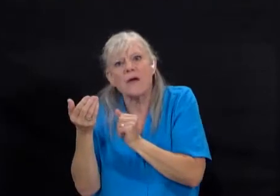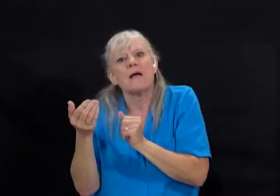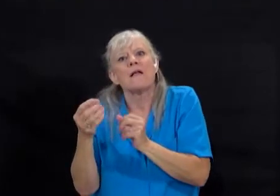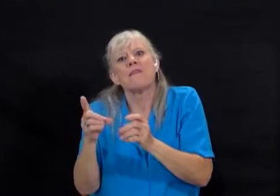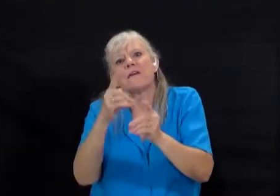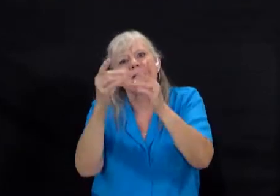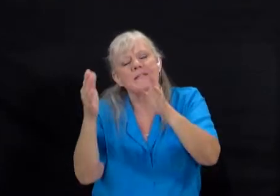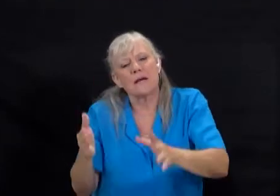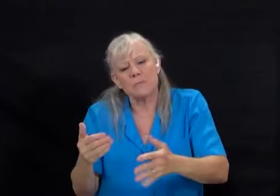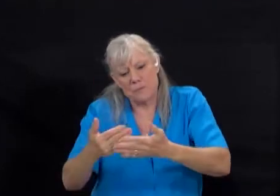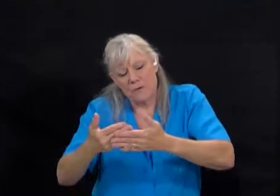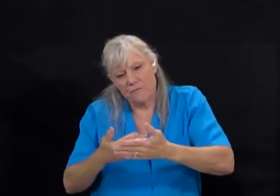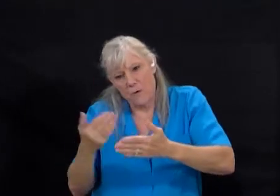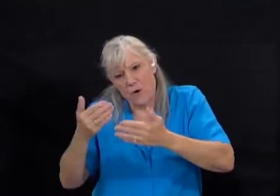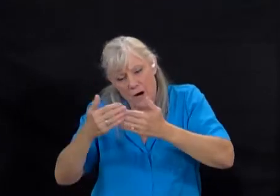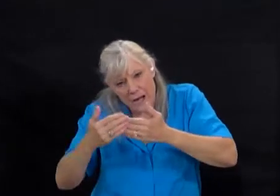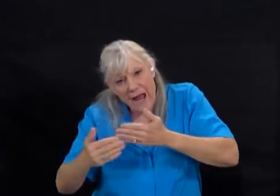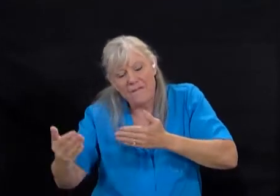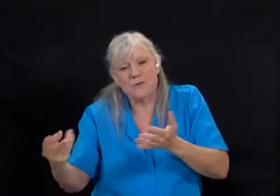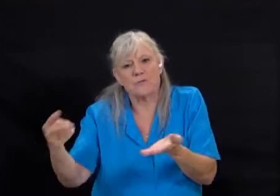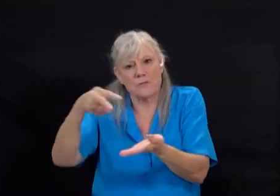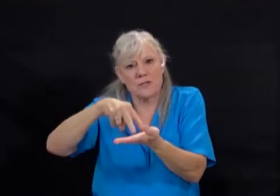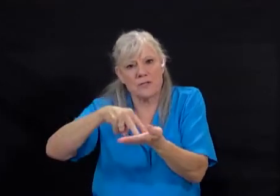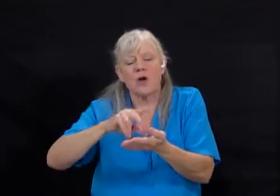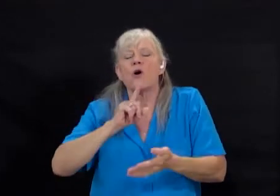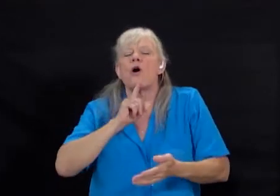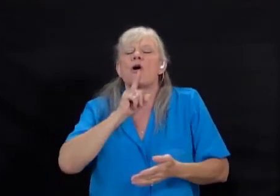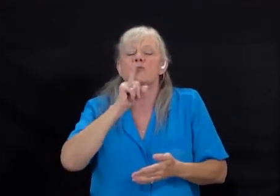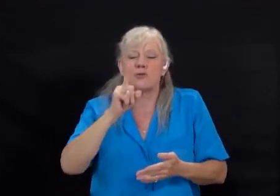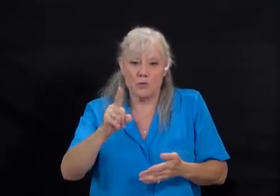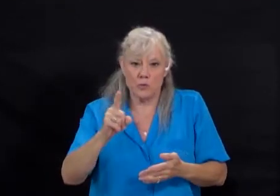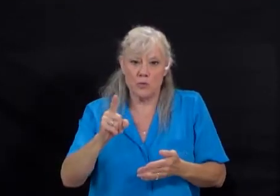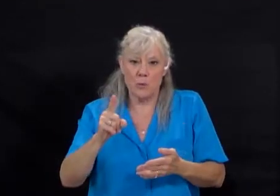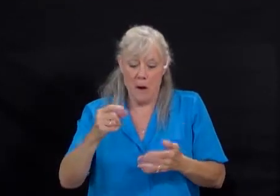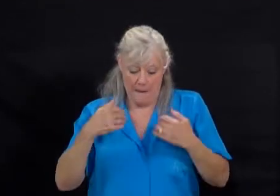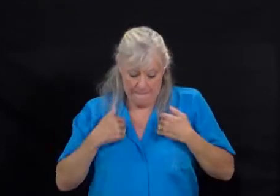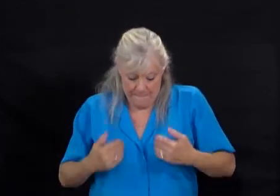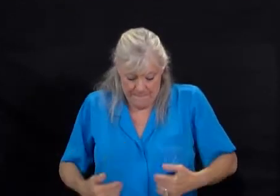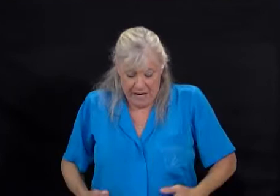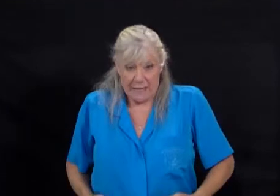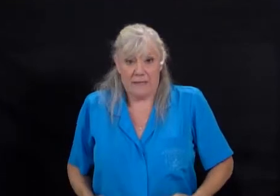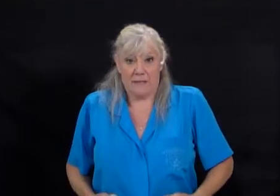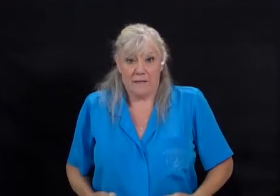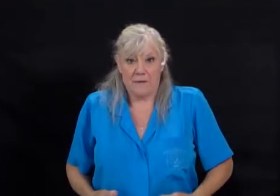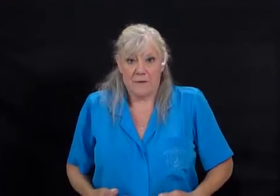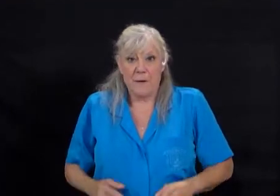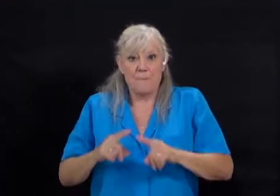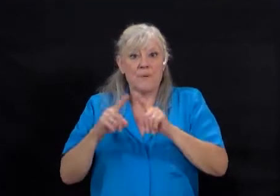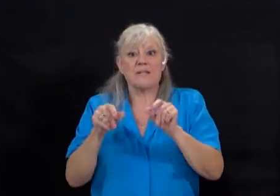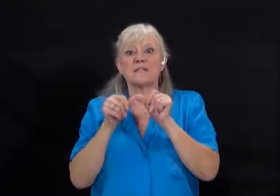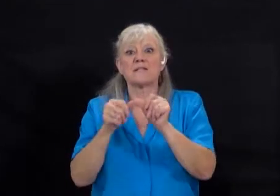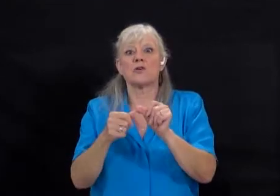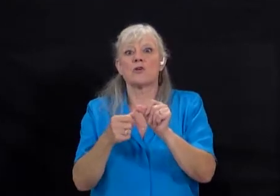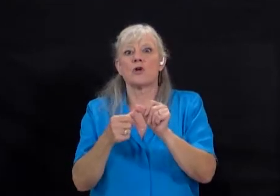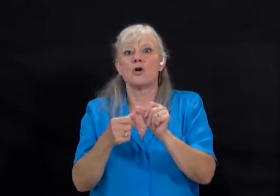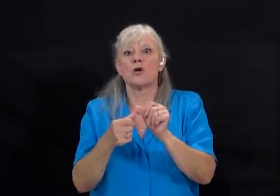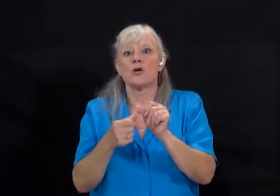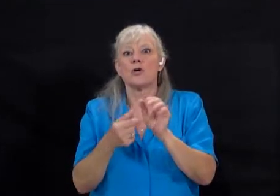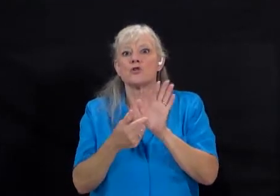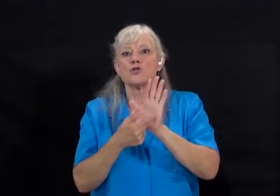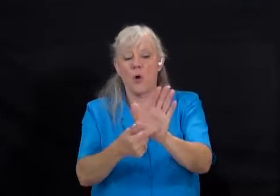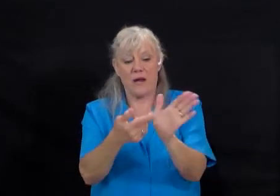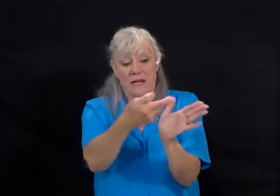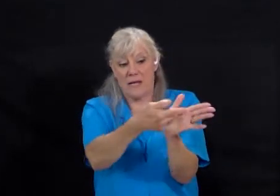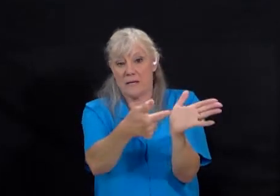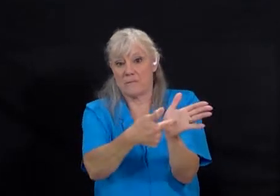a real, physical, but gloriously restored body, bearing the marks of nails and